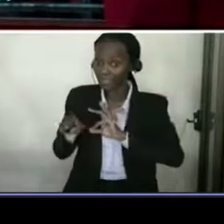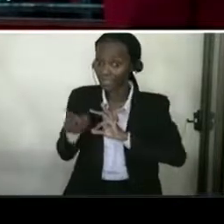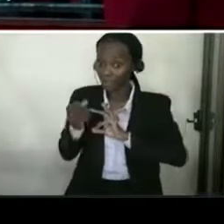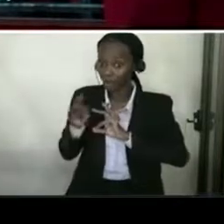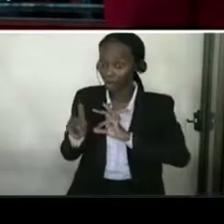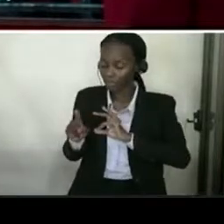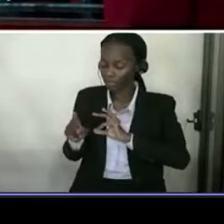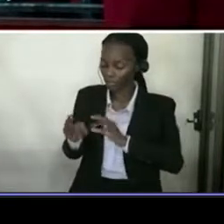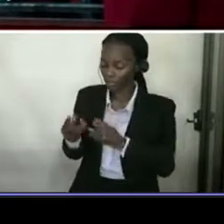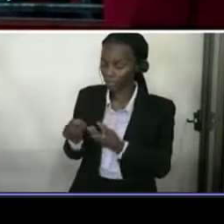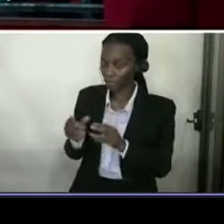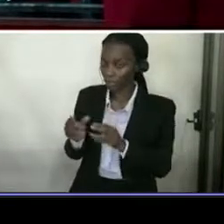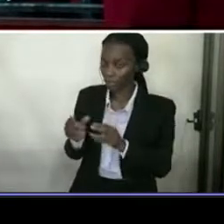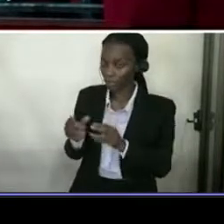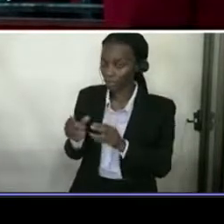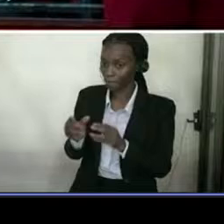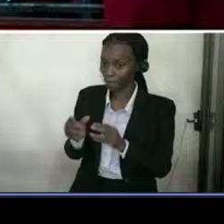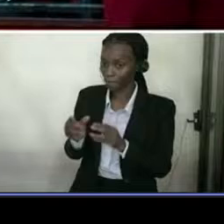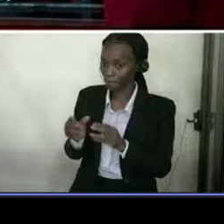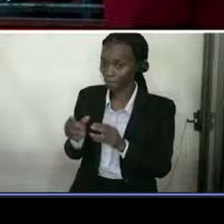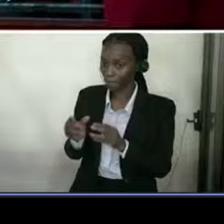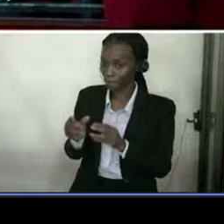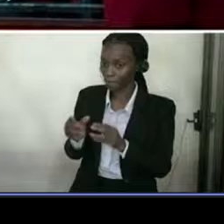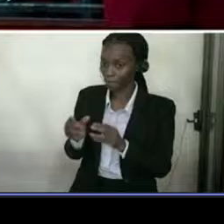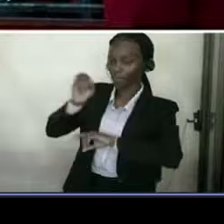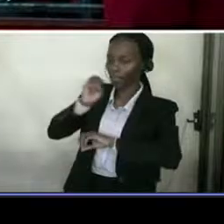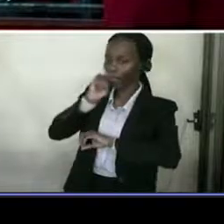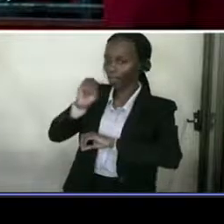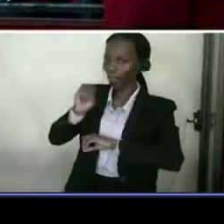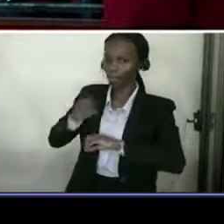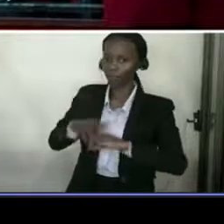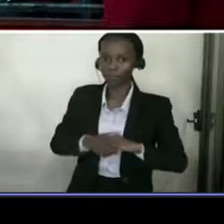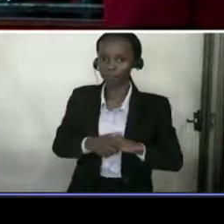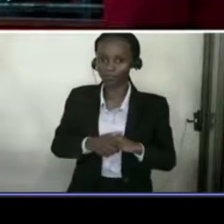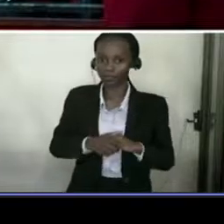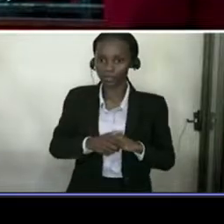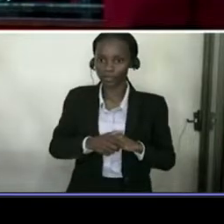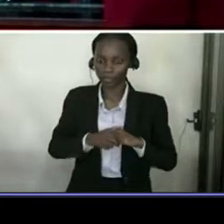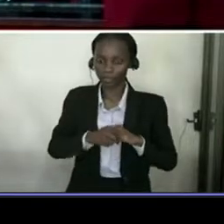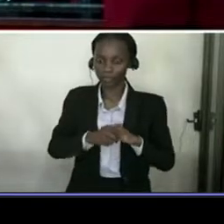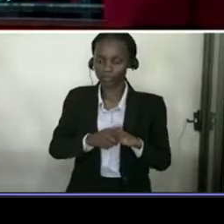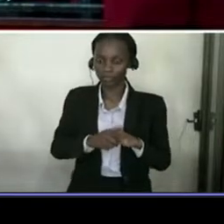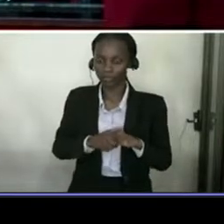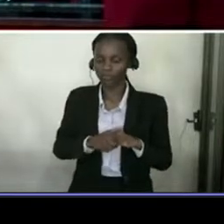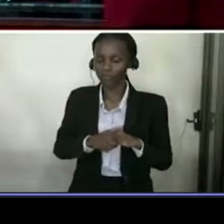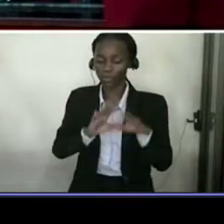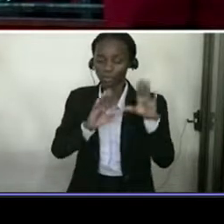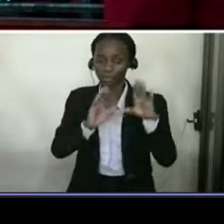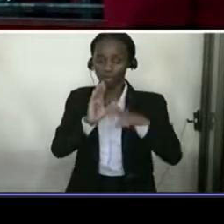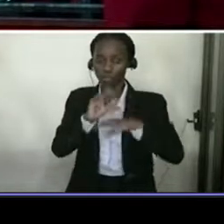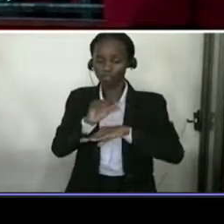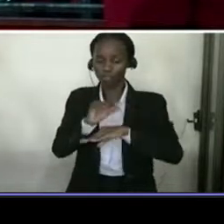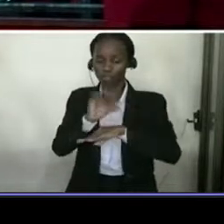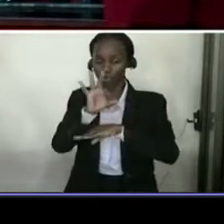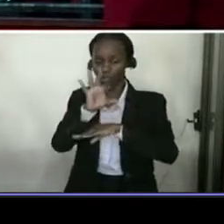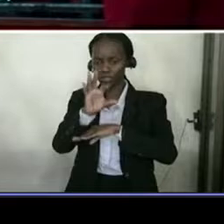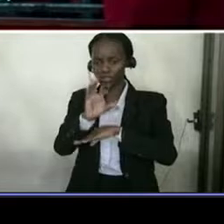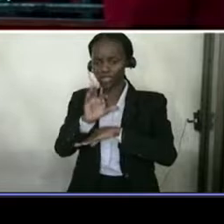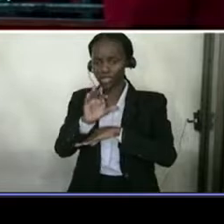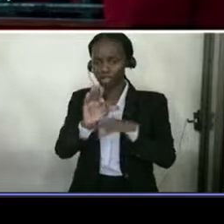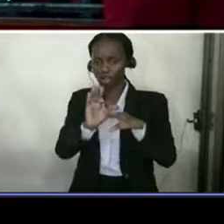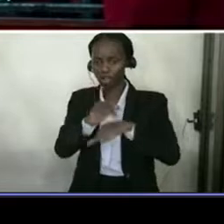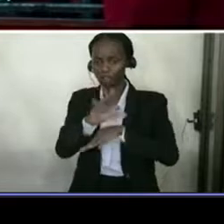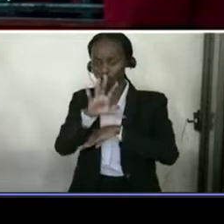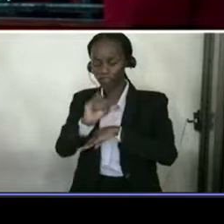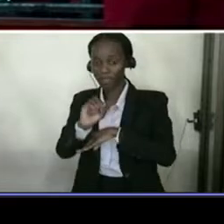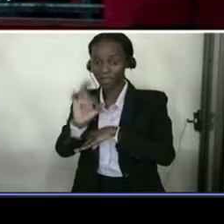the people. We have over 30 pages of resolutions that are met with lack of accountability, in as much